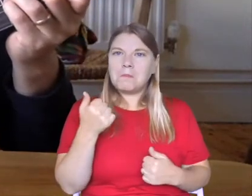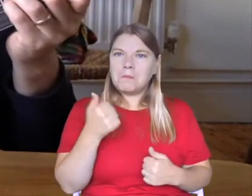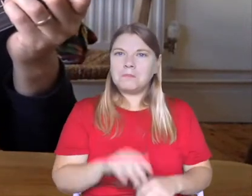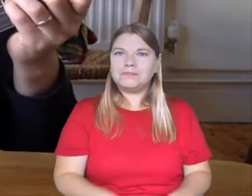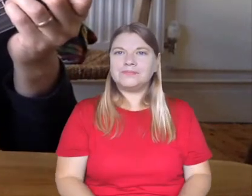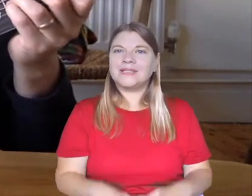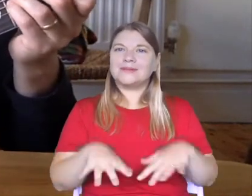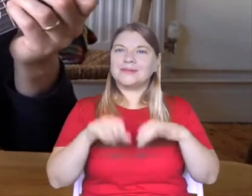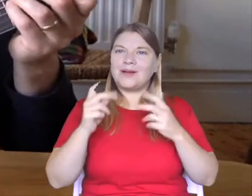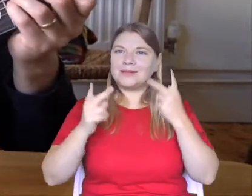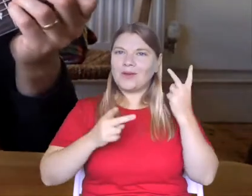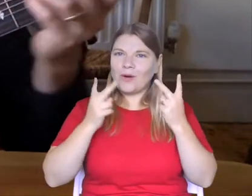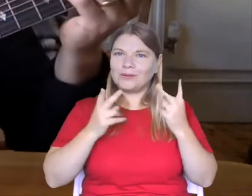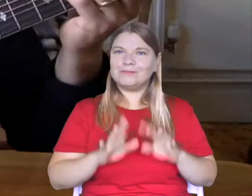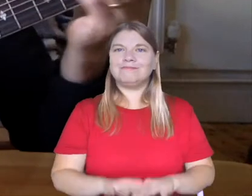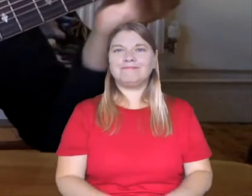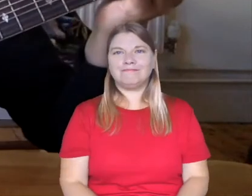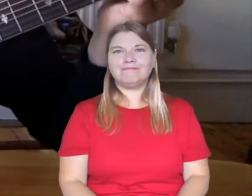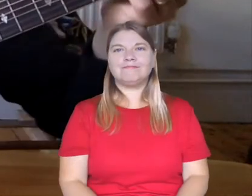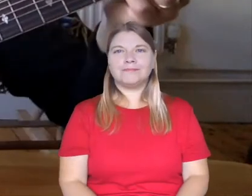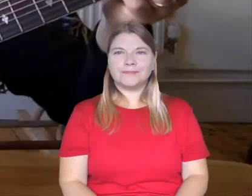And here's our song.